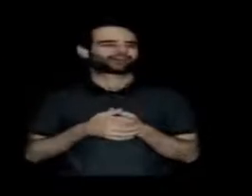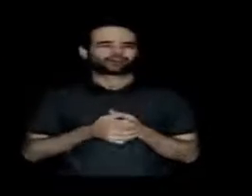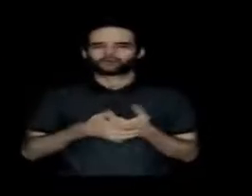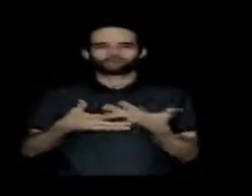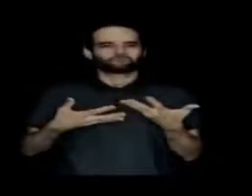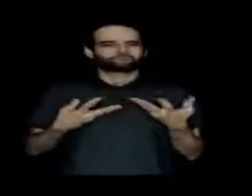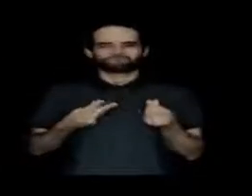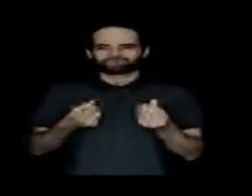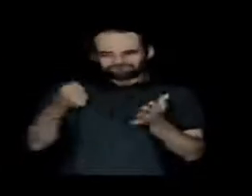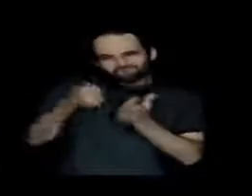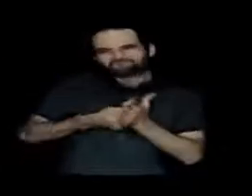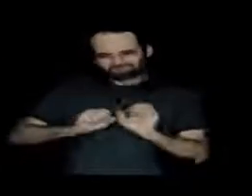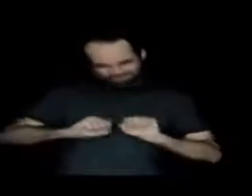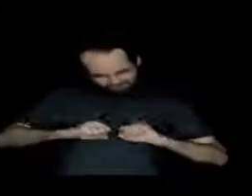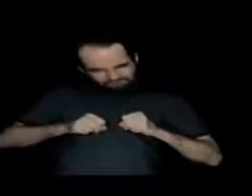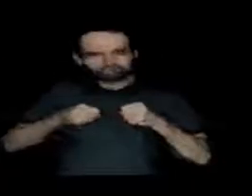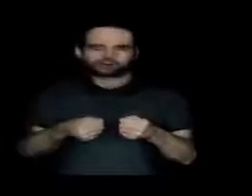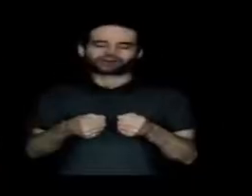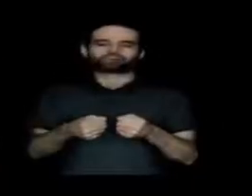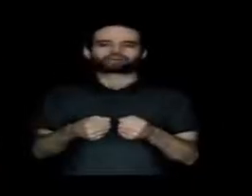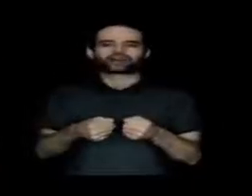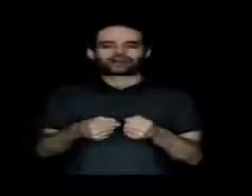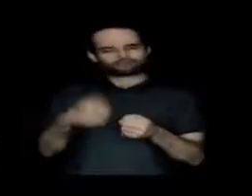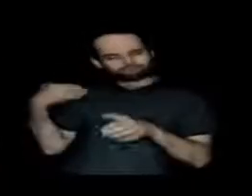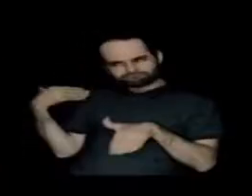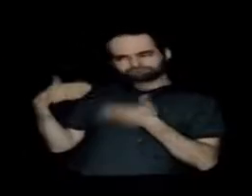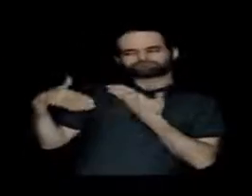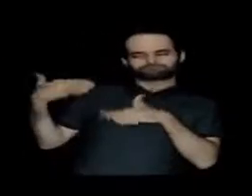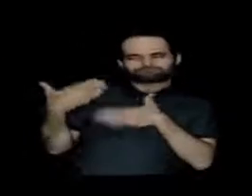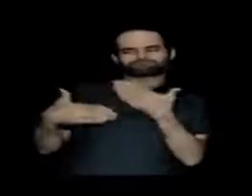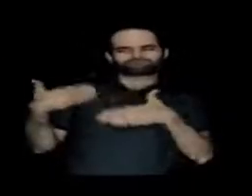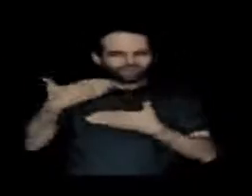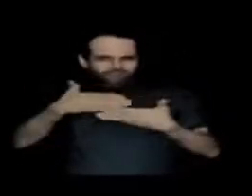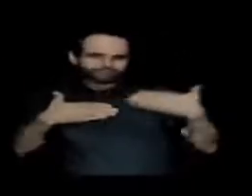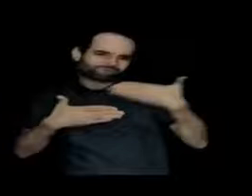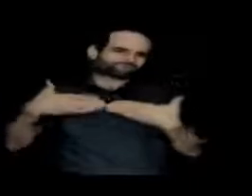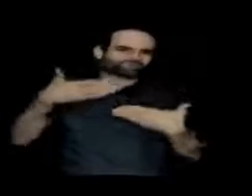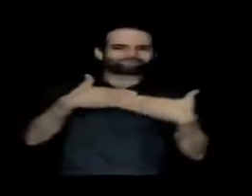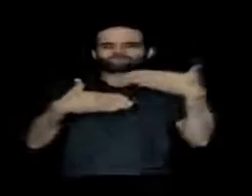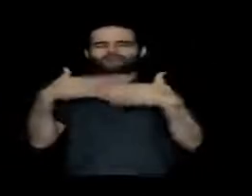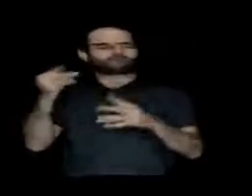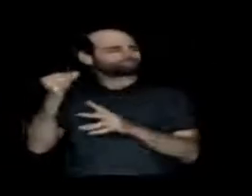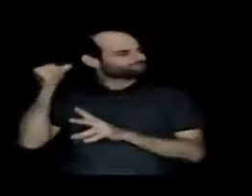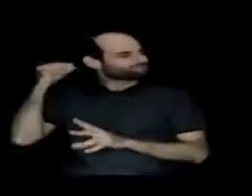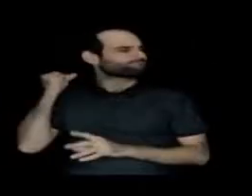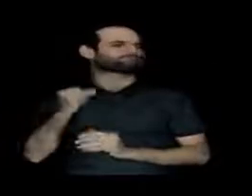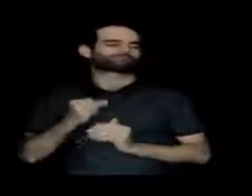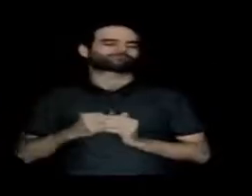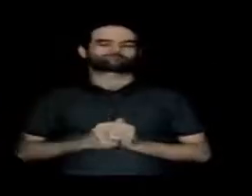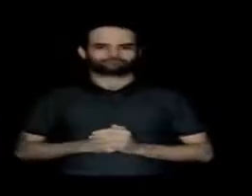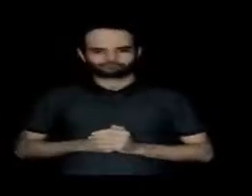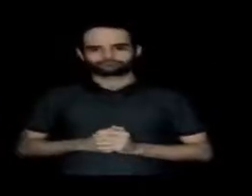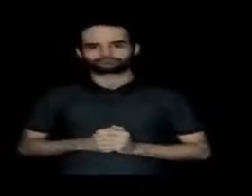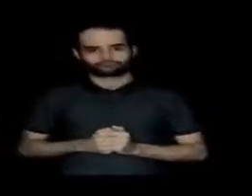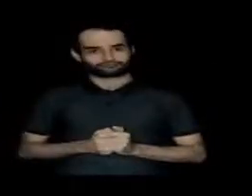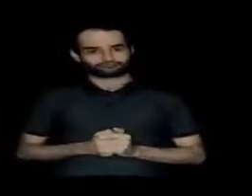screaming Jessica's name. She ran into her room and grabbed her cell phone and called Jessica and shouted, Jessica, I